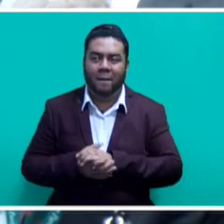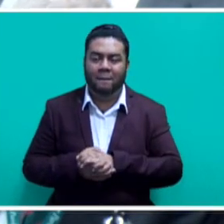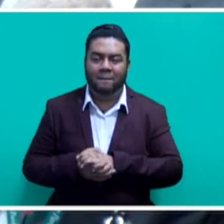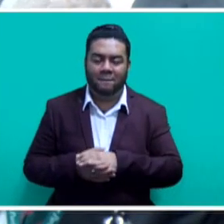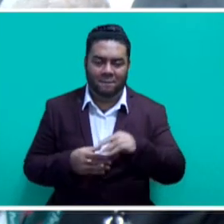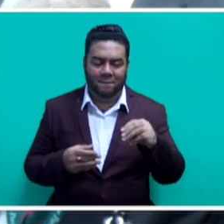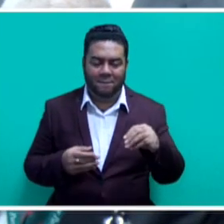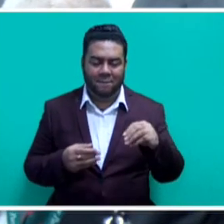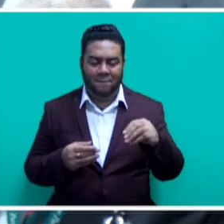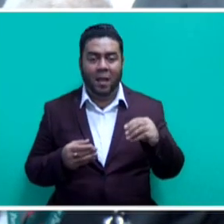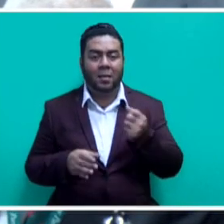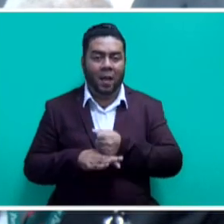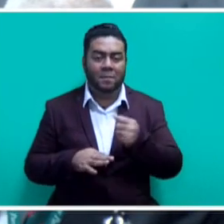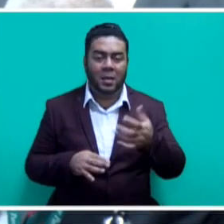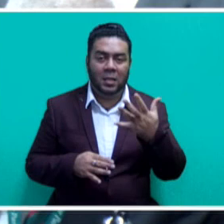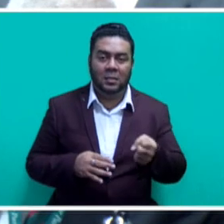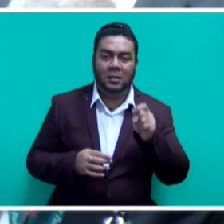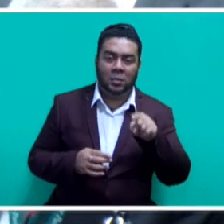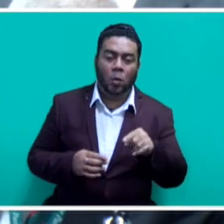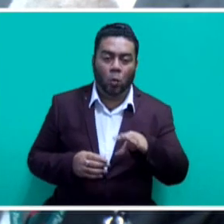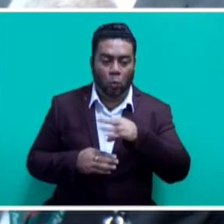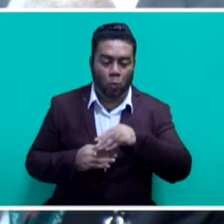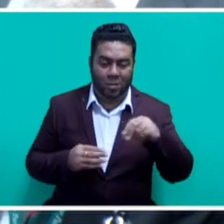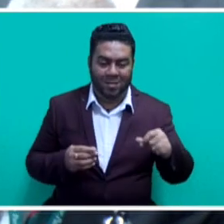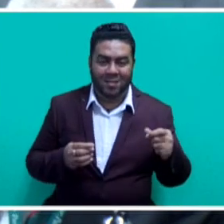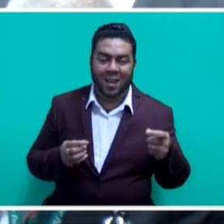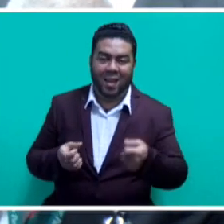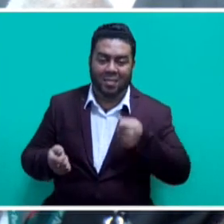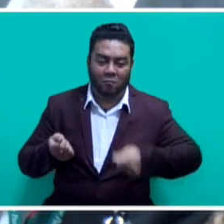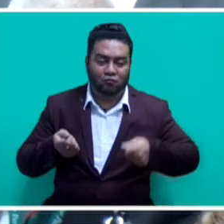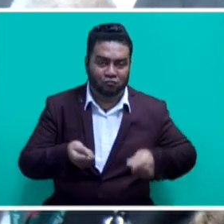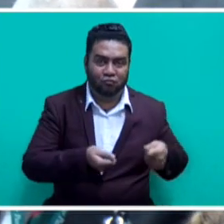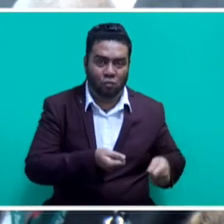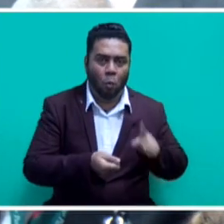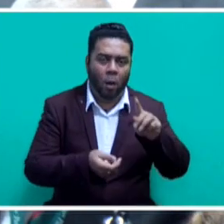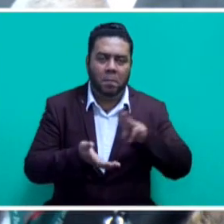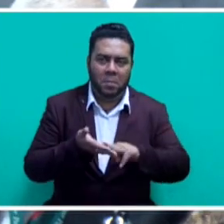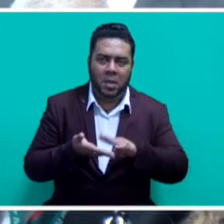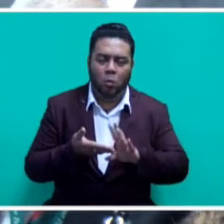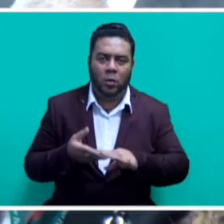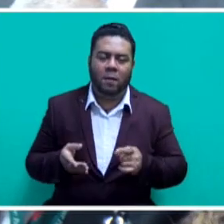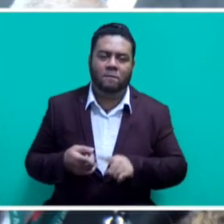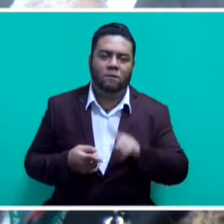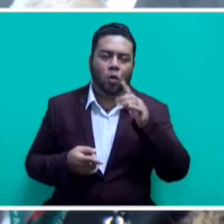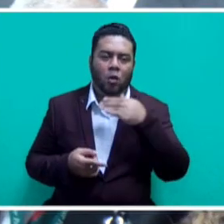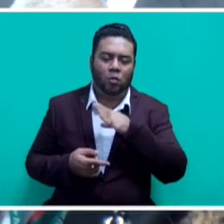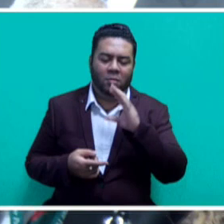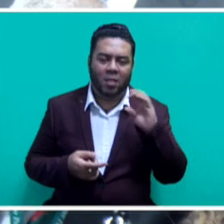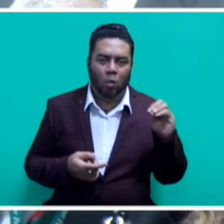operations, government has allocated weedicide subsidy of 1 million, which is an increase of 400,000 from the previous